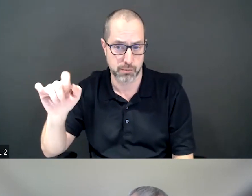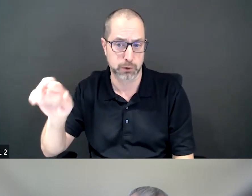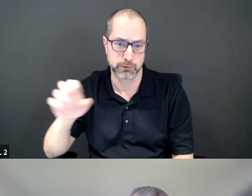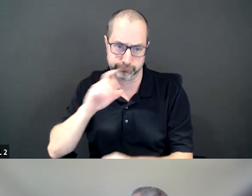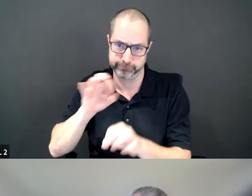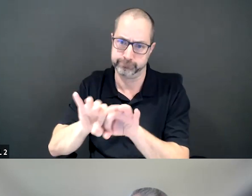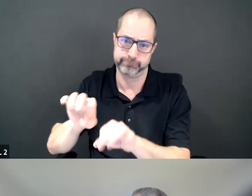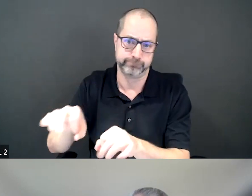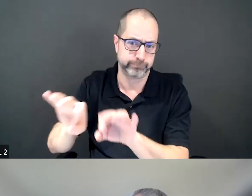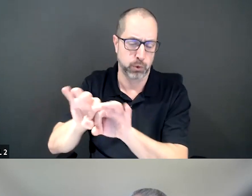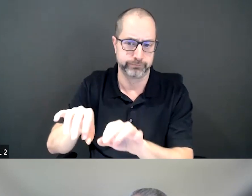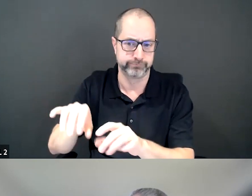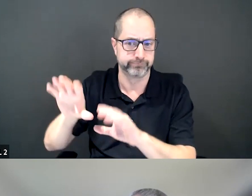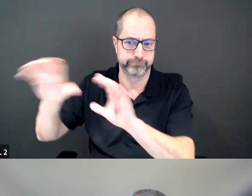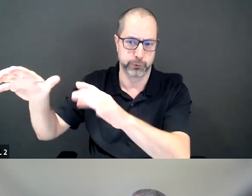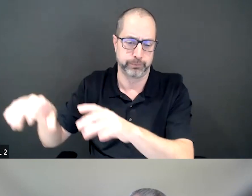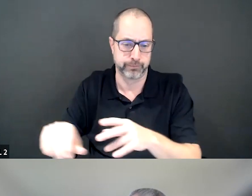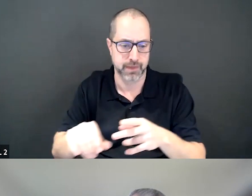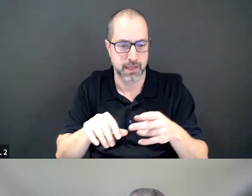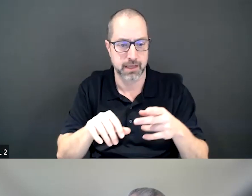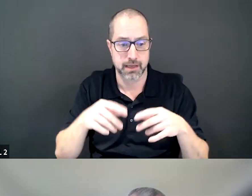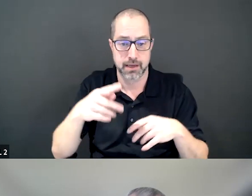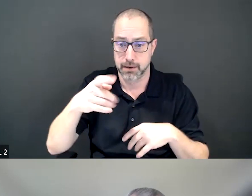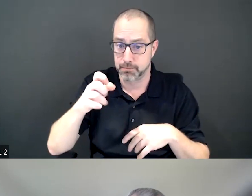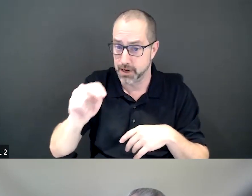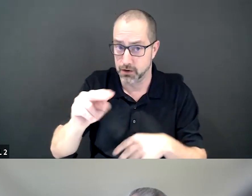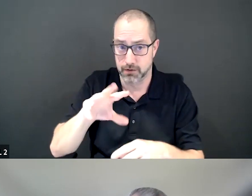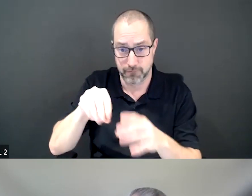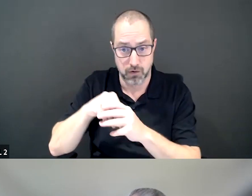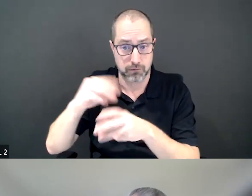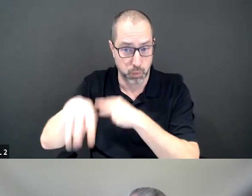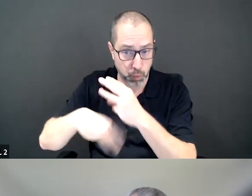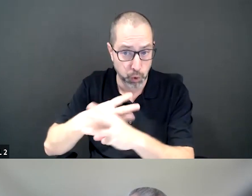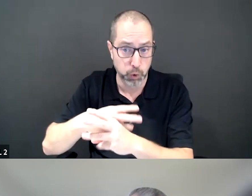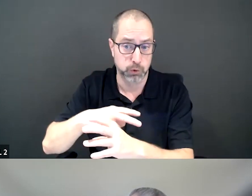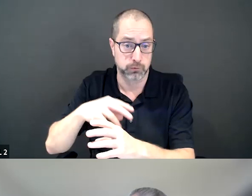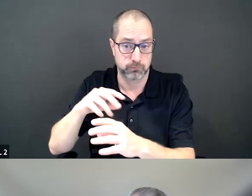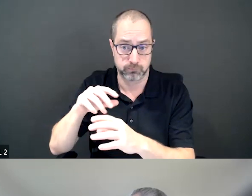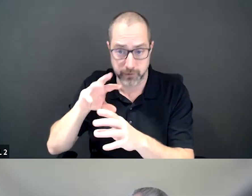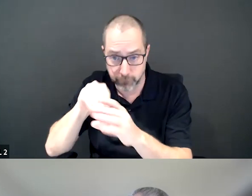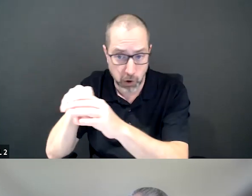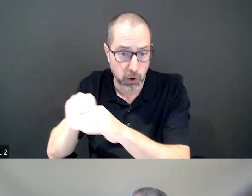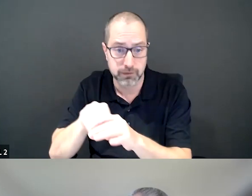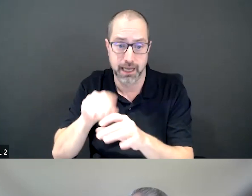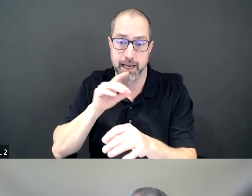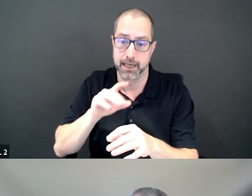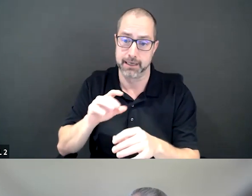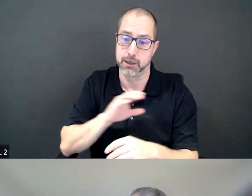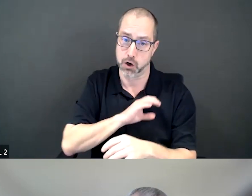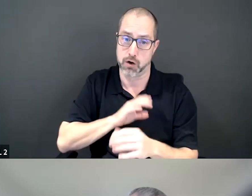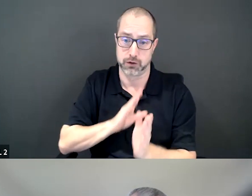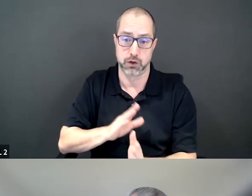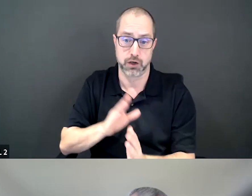And Perrin also has a lot of international activities and is an officer of the Order of Canada. So we're dealing with somebody who's